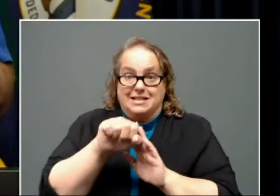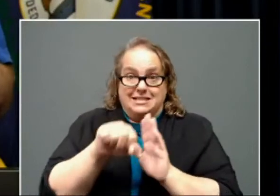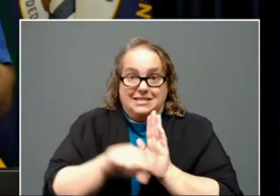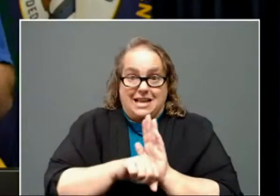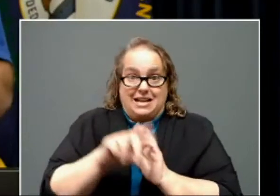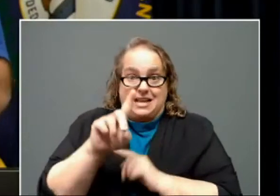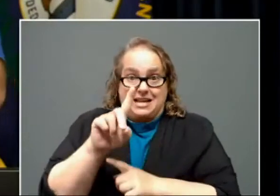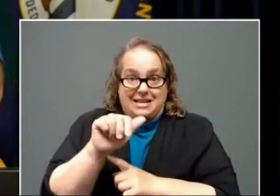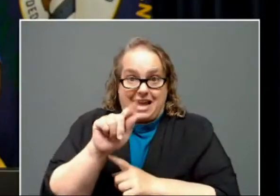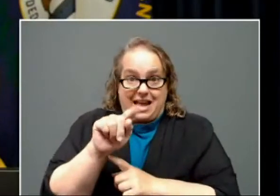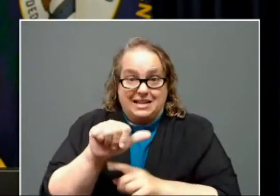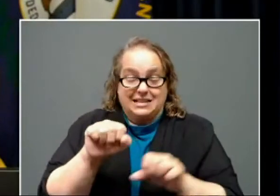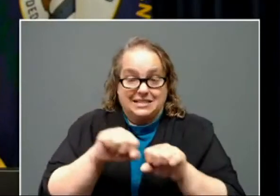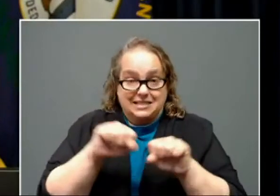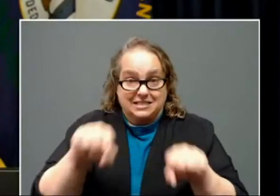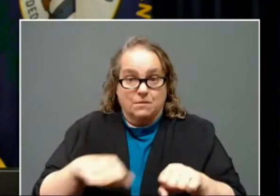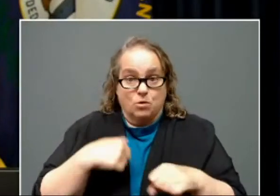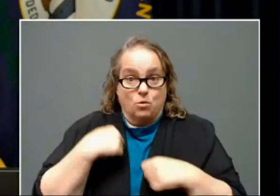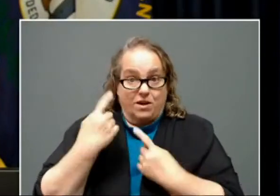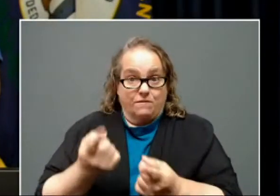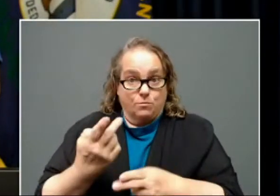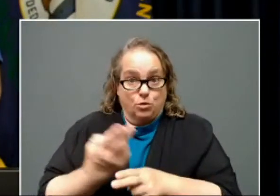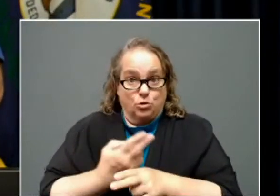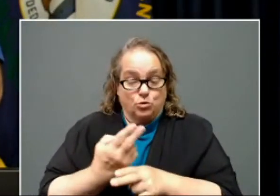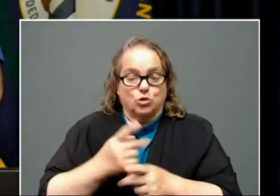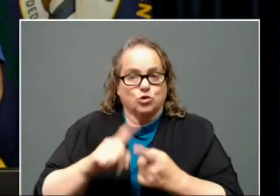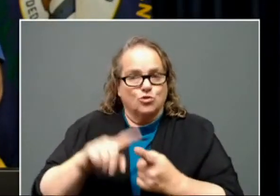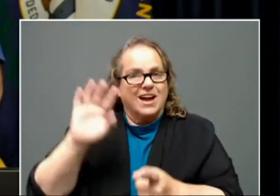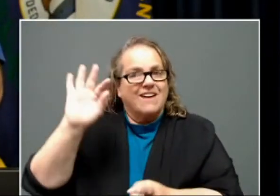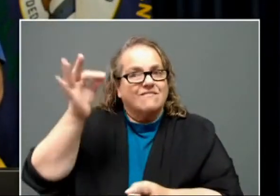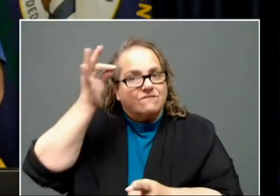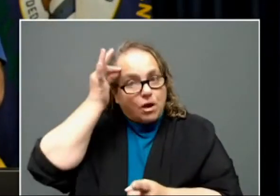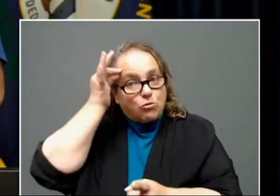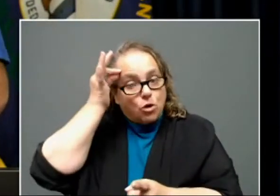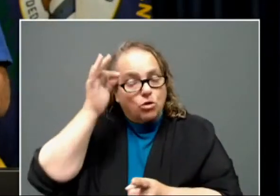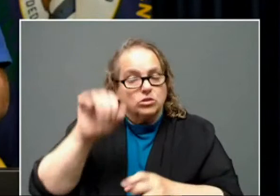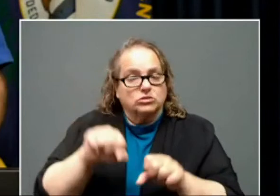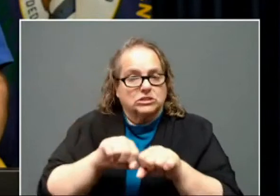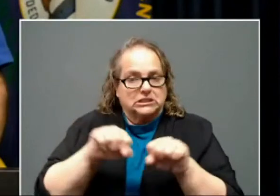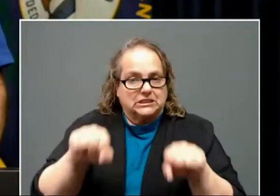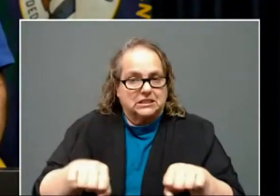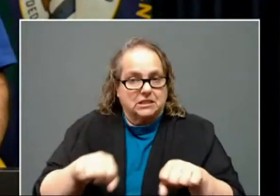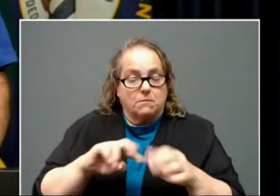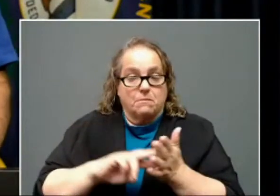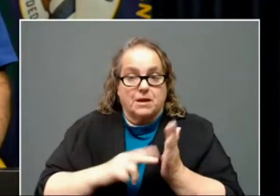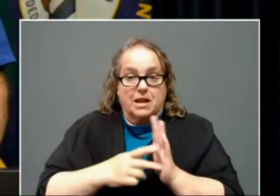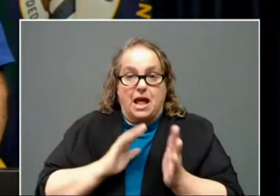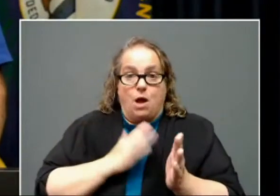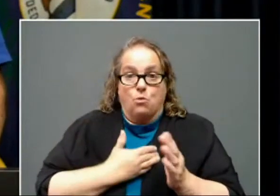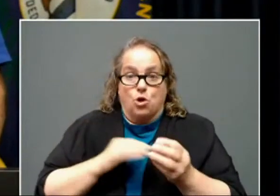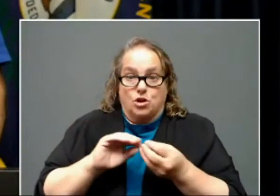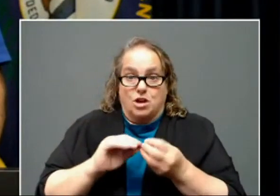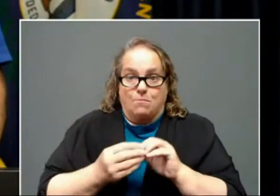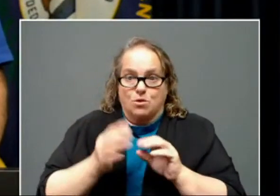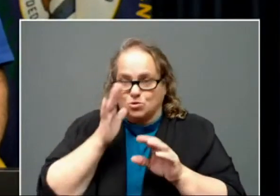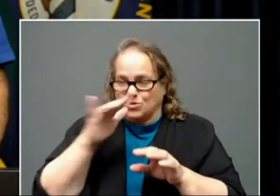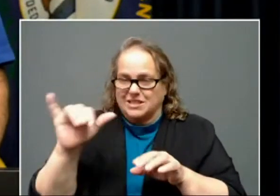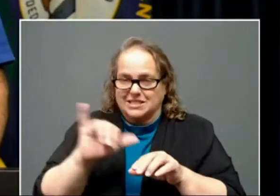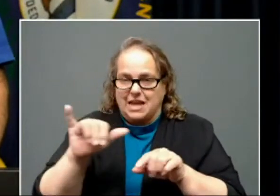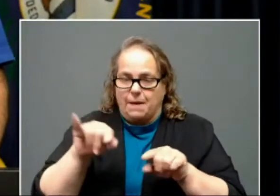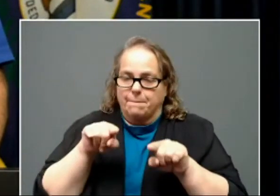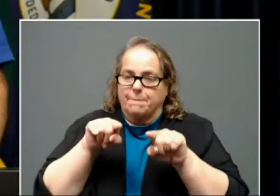had been using to the federal system. That means our numbers will line up with the CDC's